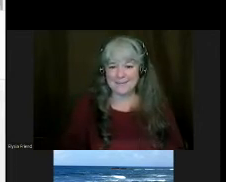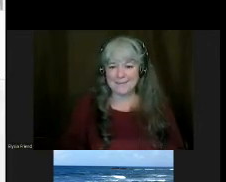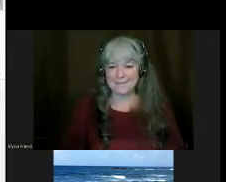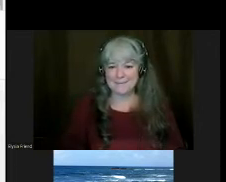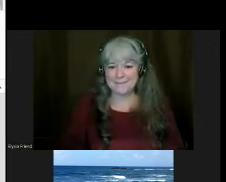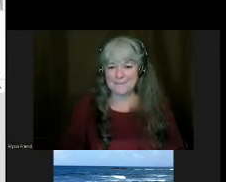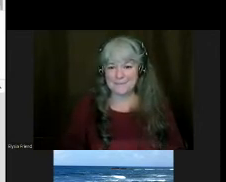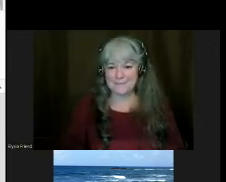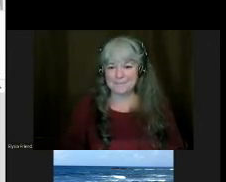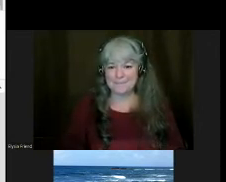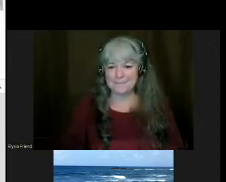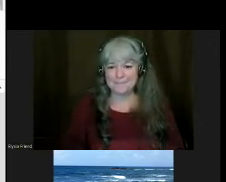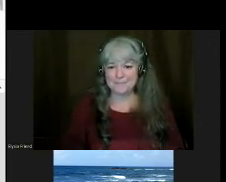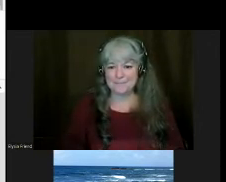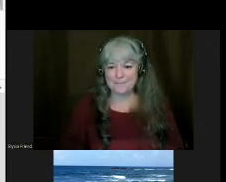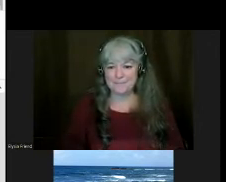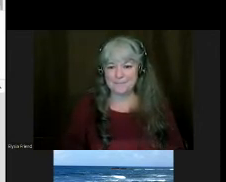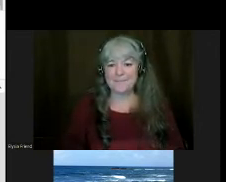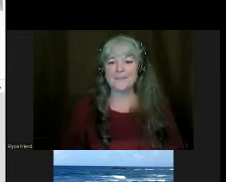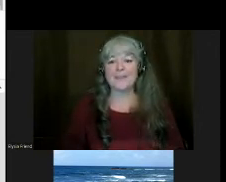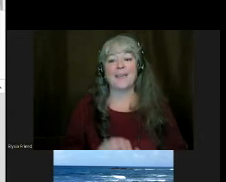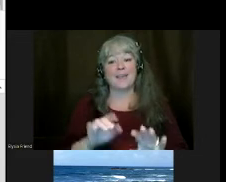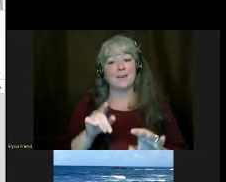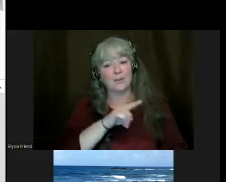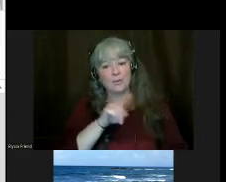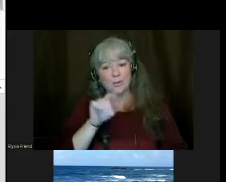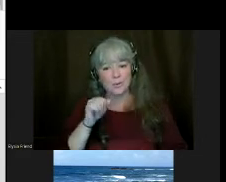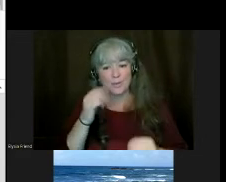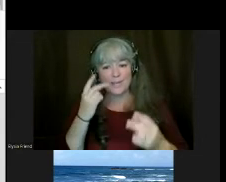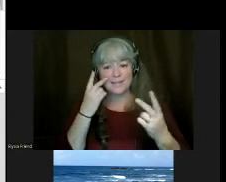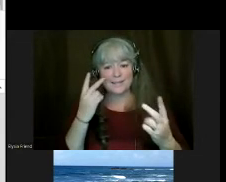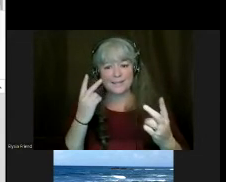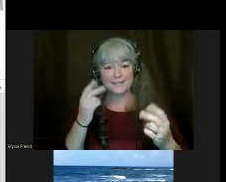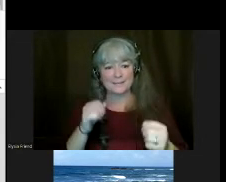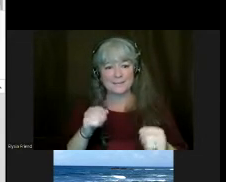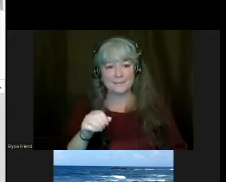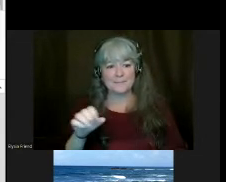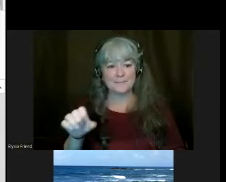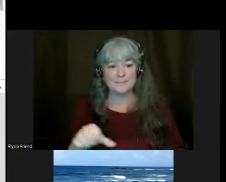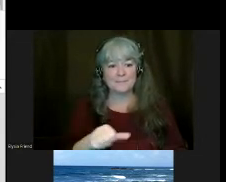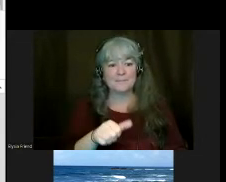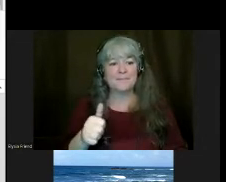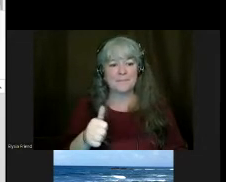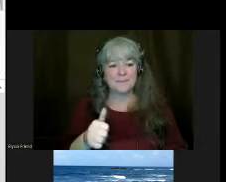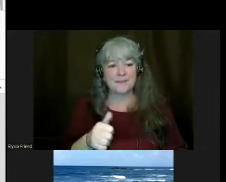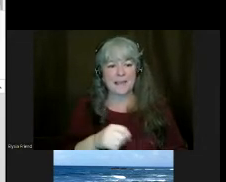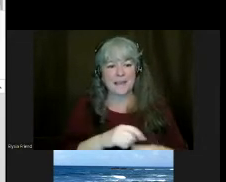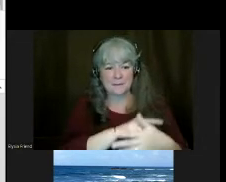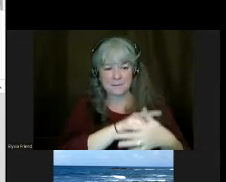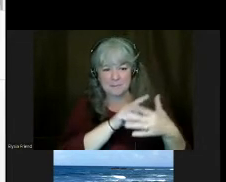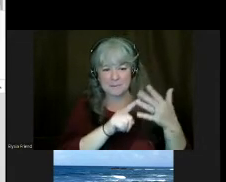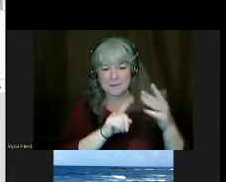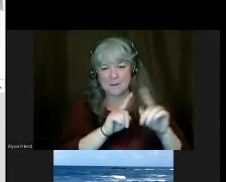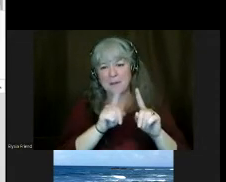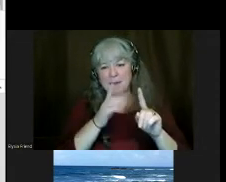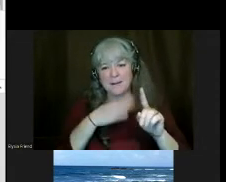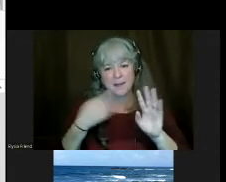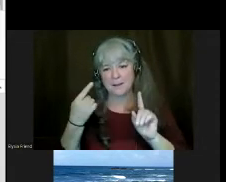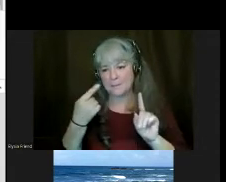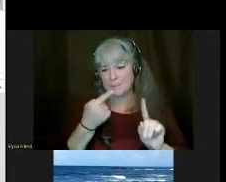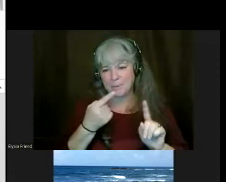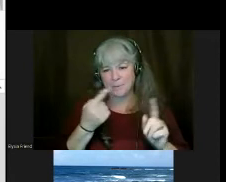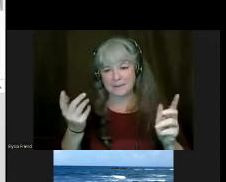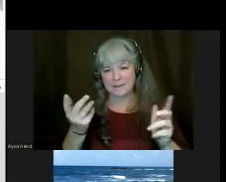And you can see the other two on here. But my point is